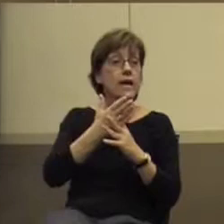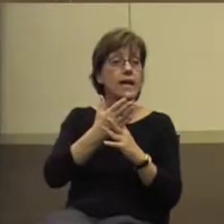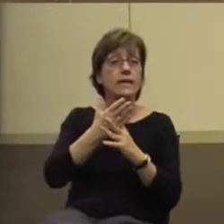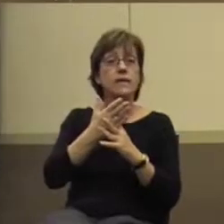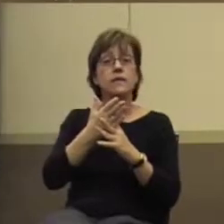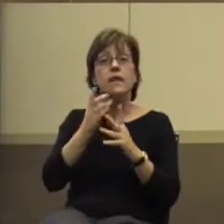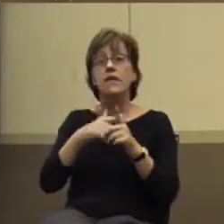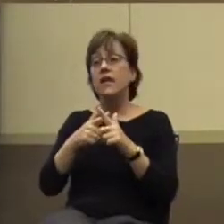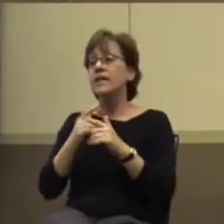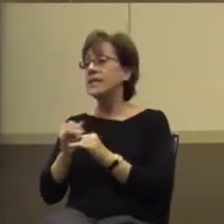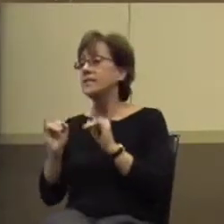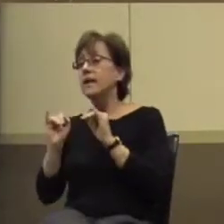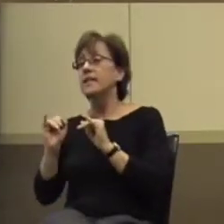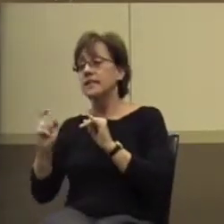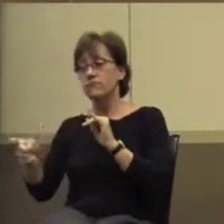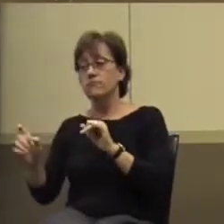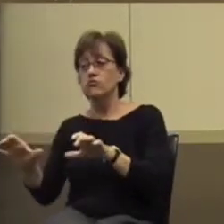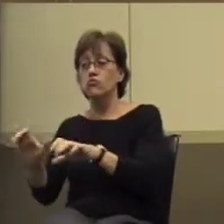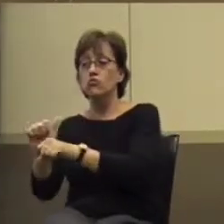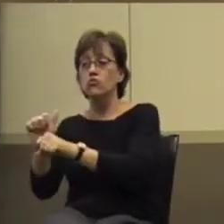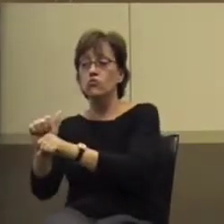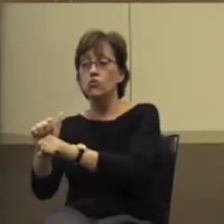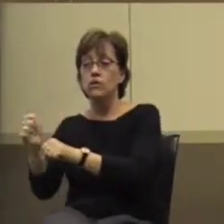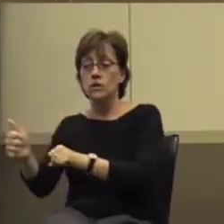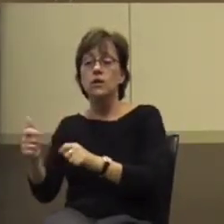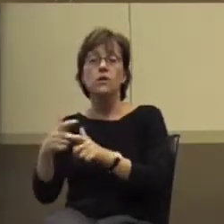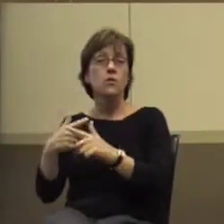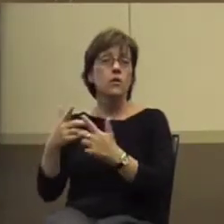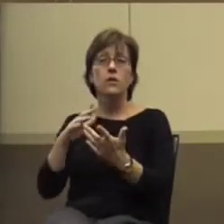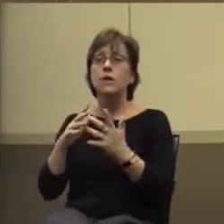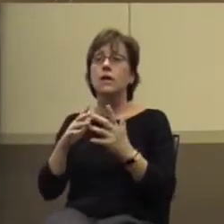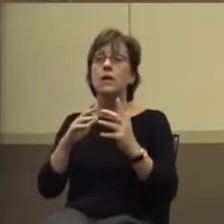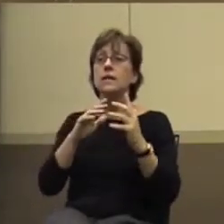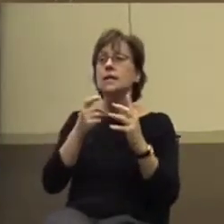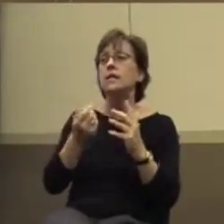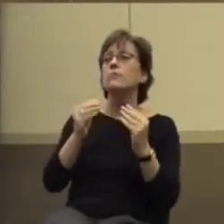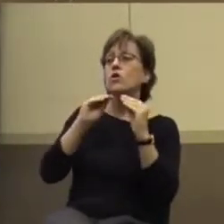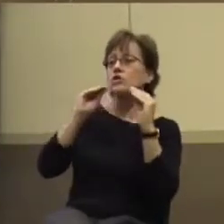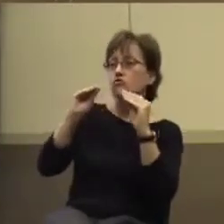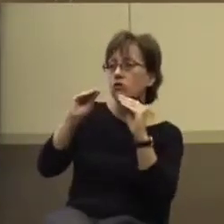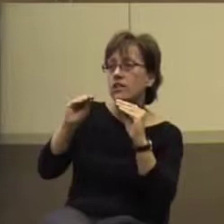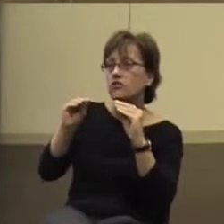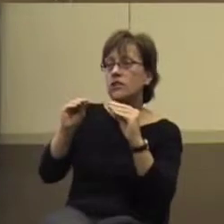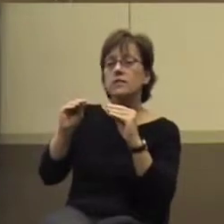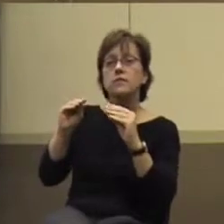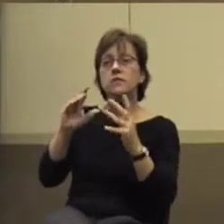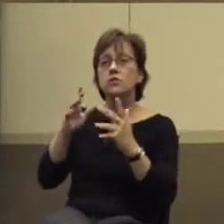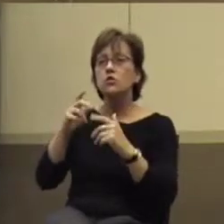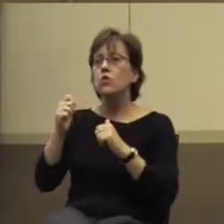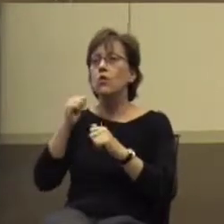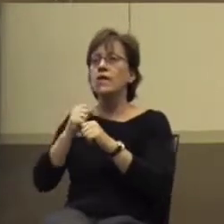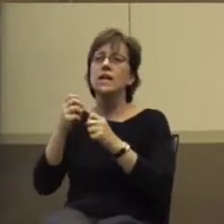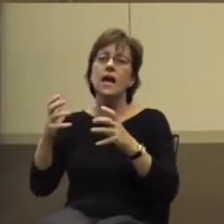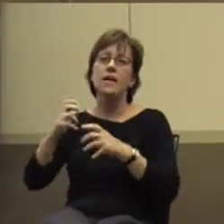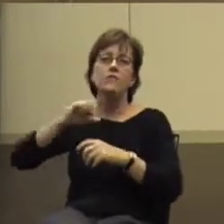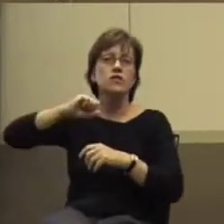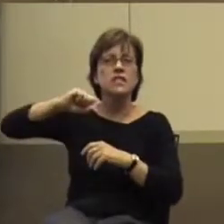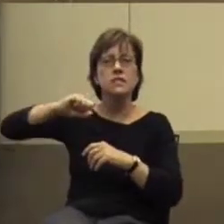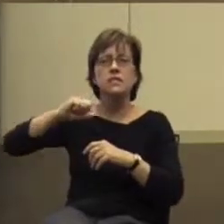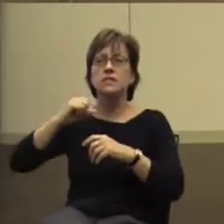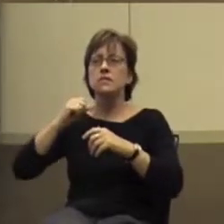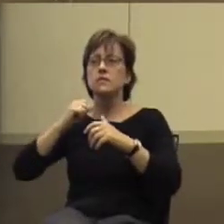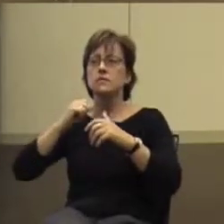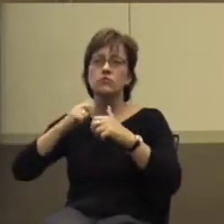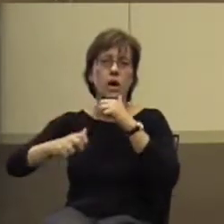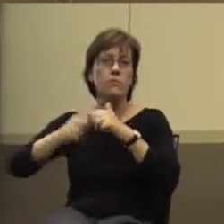you know, that's easy, and then moving into then something that's a little more instructional can help to, maybe it won't get as much resistance and problem behavior.